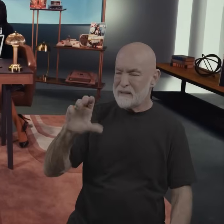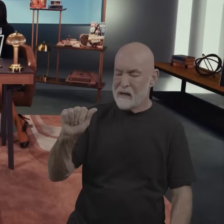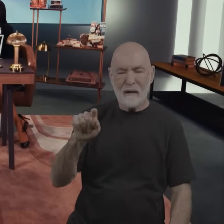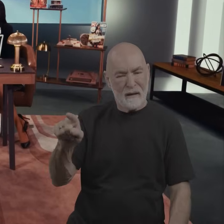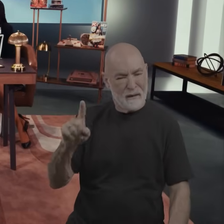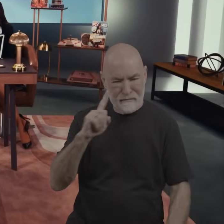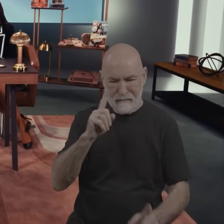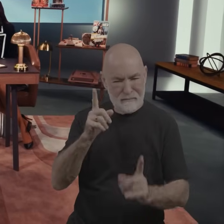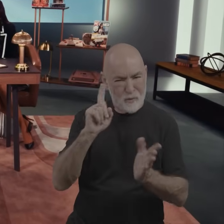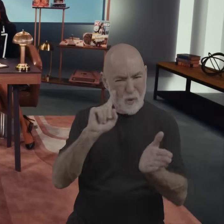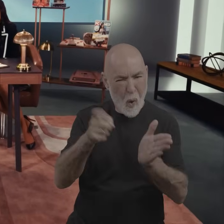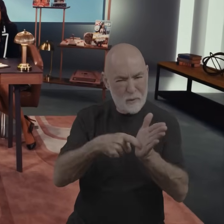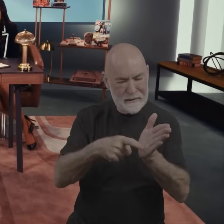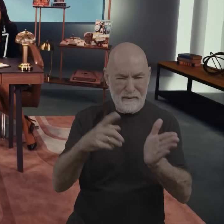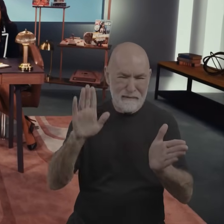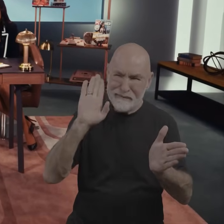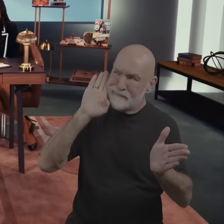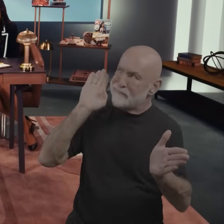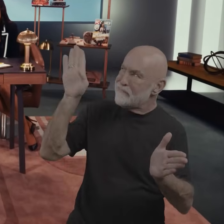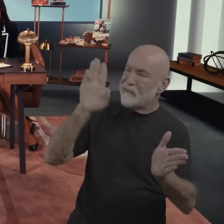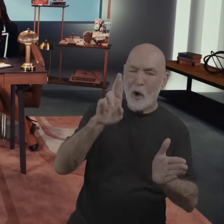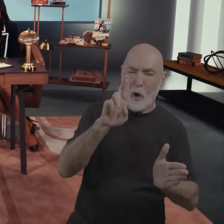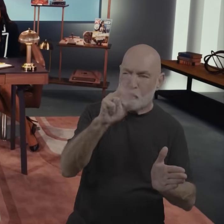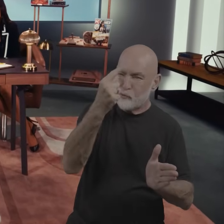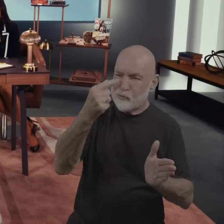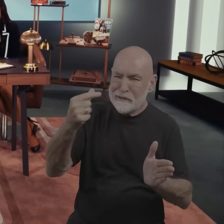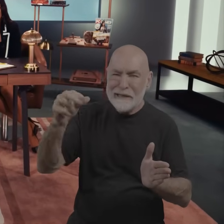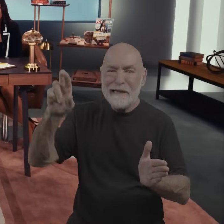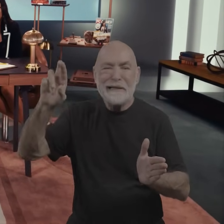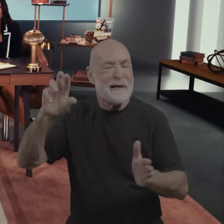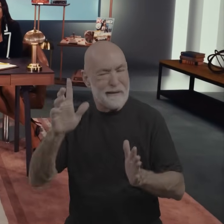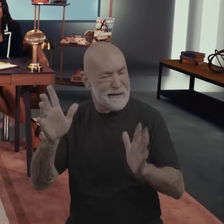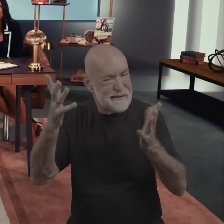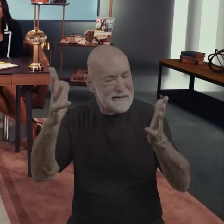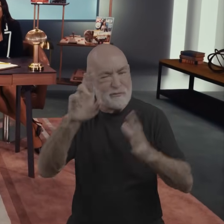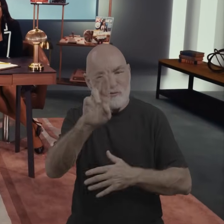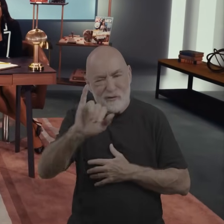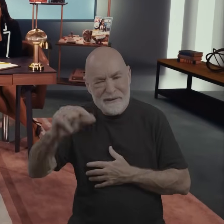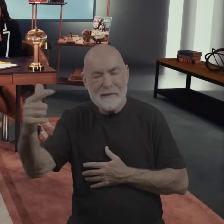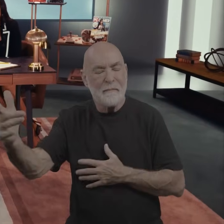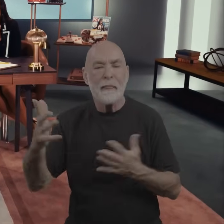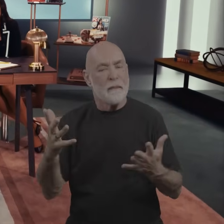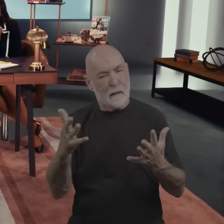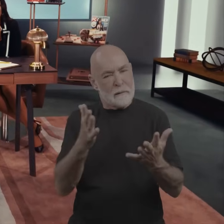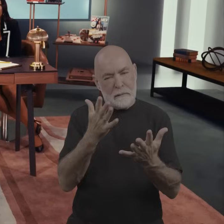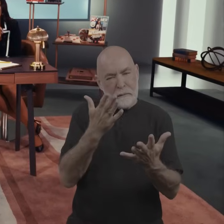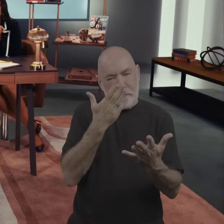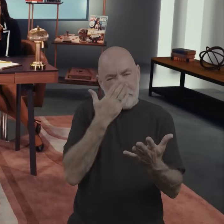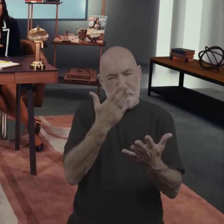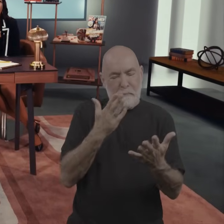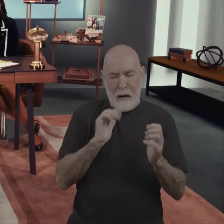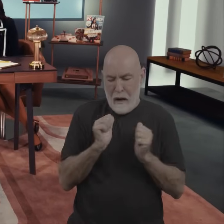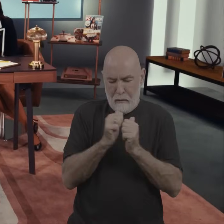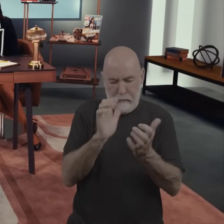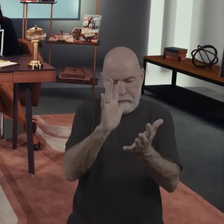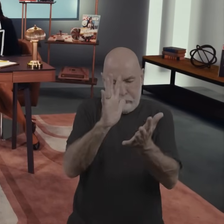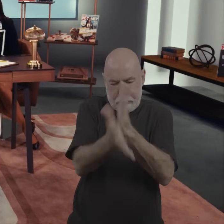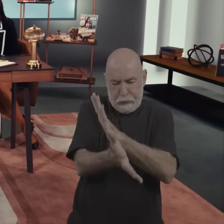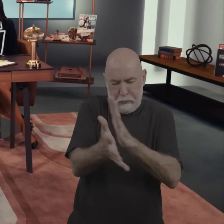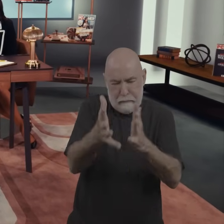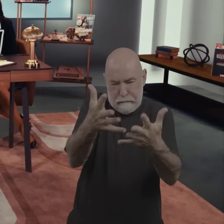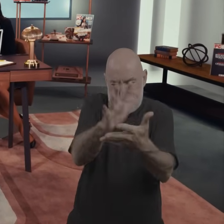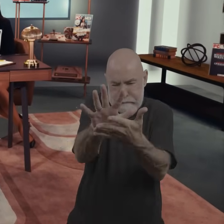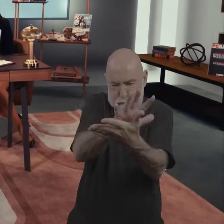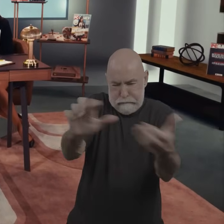Mica, have you noticed that since powering her up, we've been hearing that annoying, super ominous voice? Yeah, kind of like we tore the very fabric of our plane